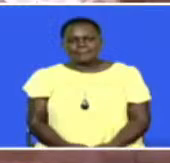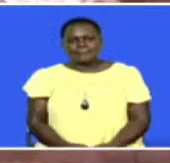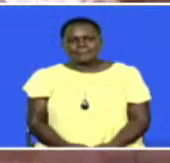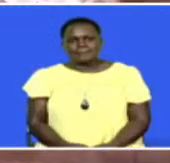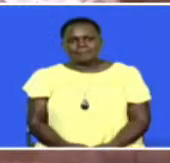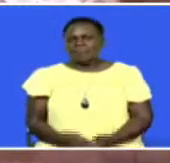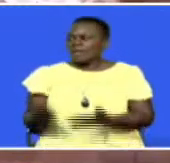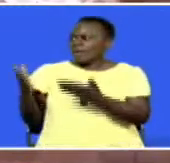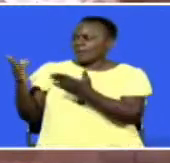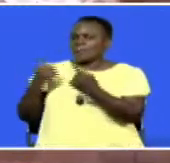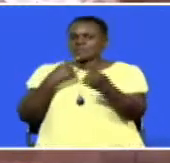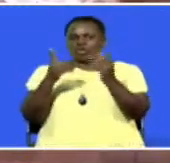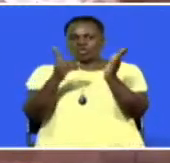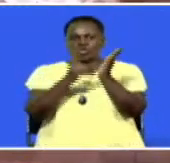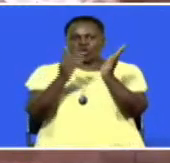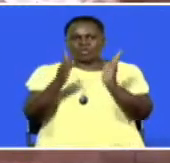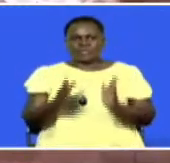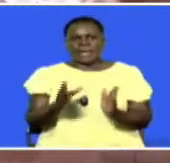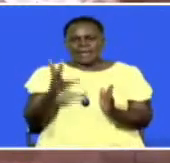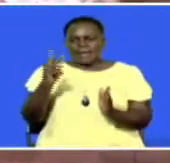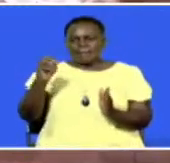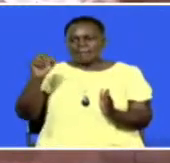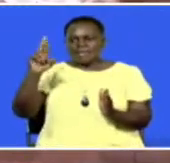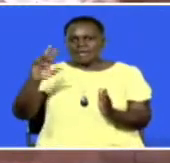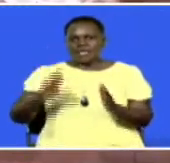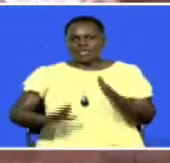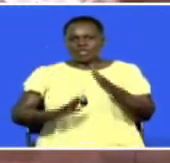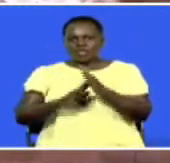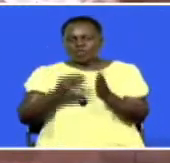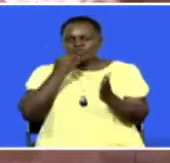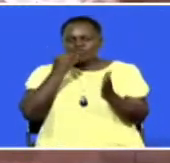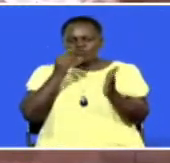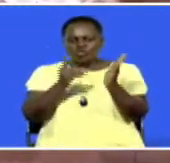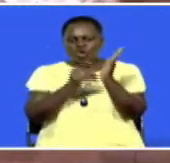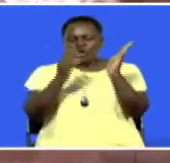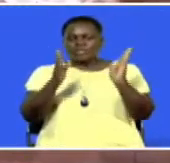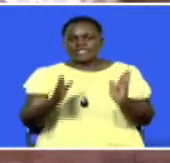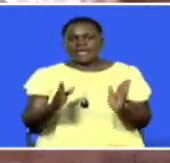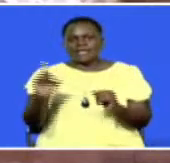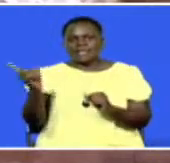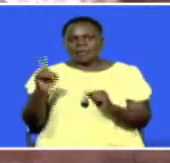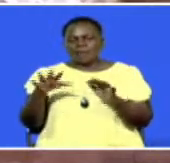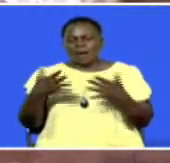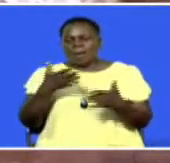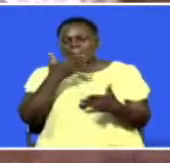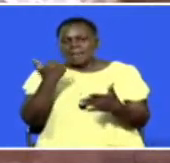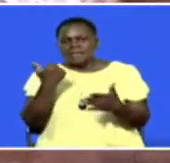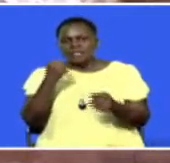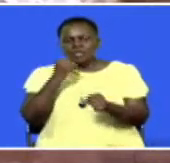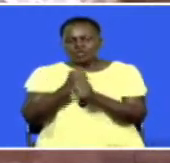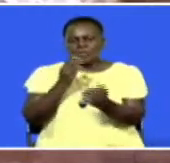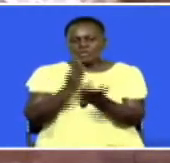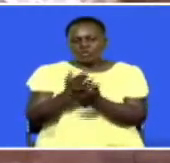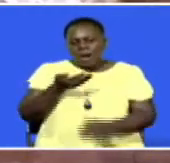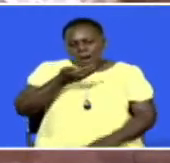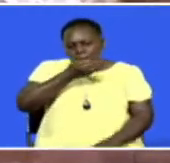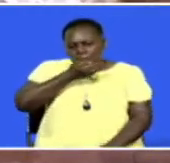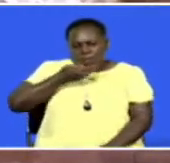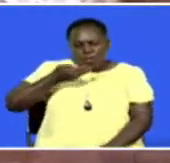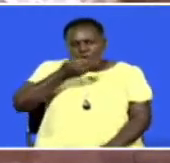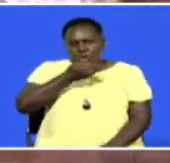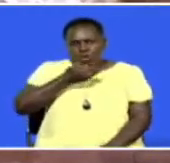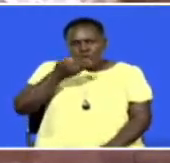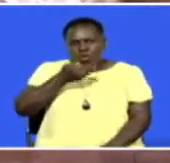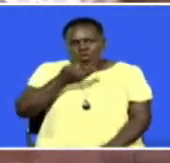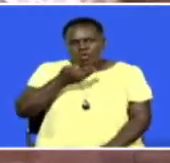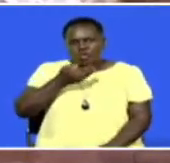I'm here to talk to Dr. Mary Mugambi, a senior dietitian from Nairobi, on how best to ensure that porridge does not